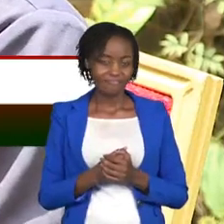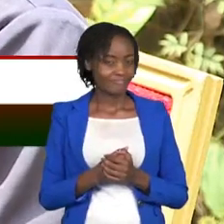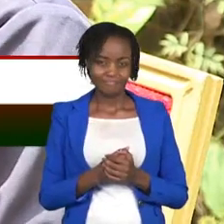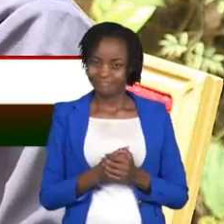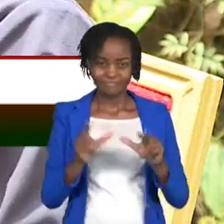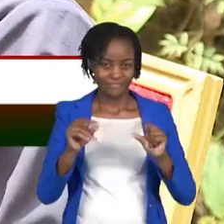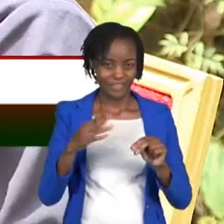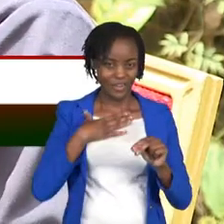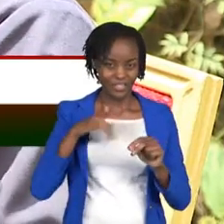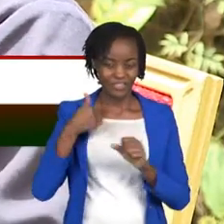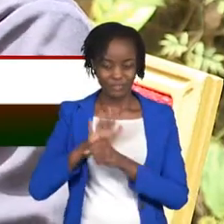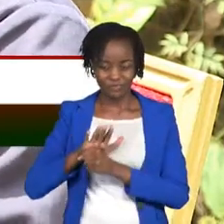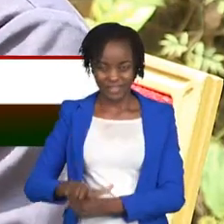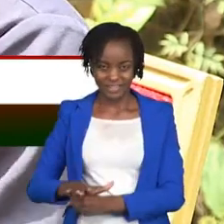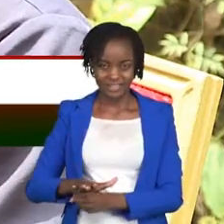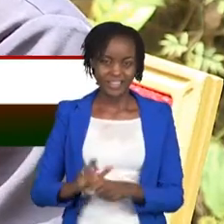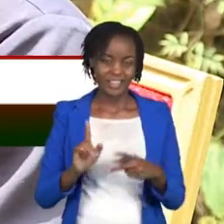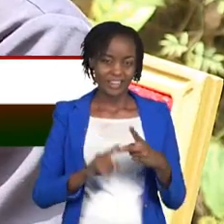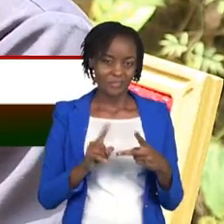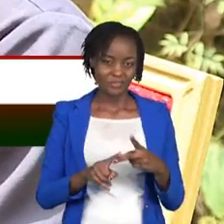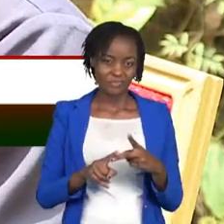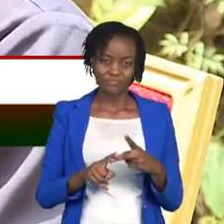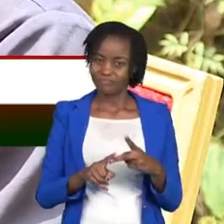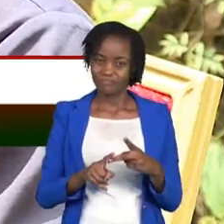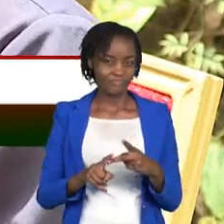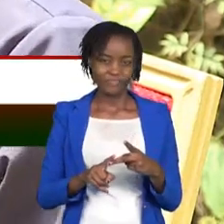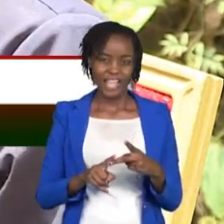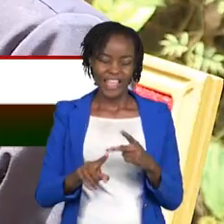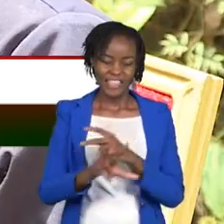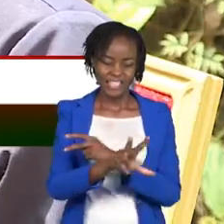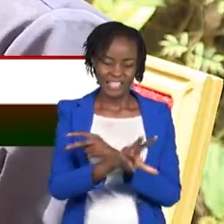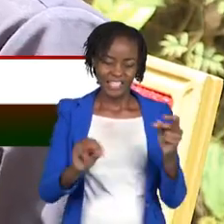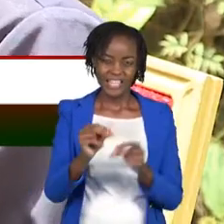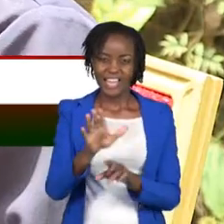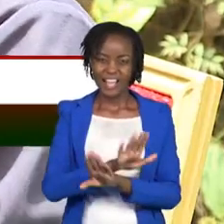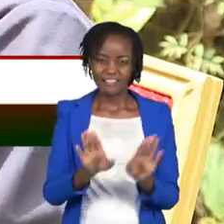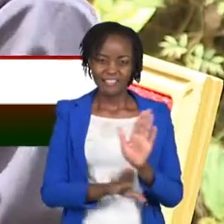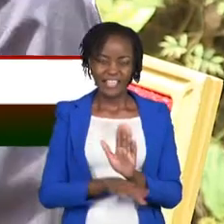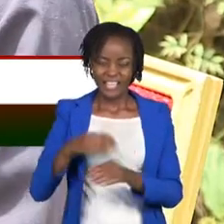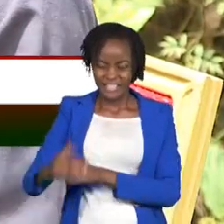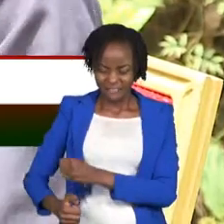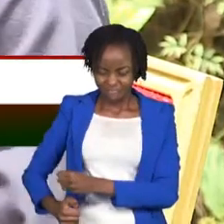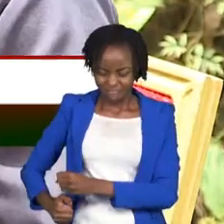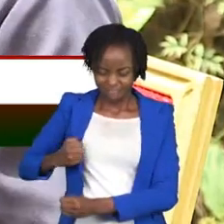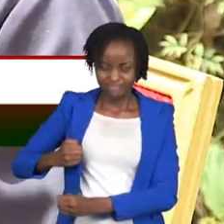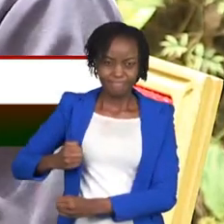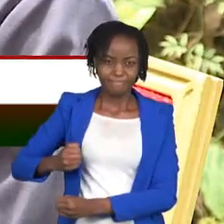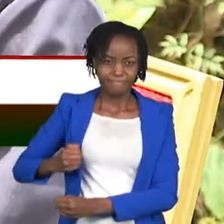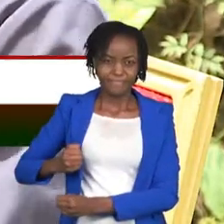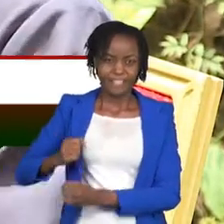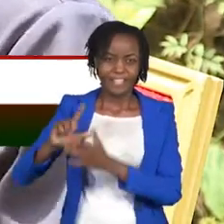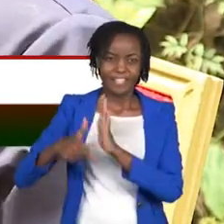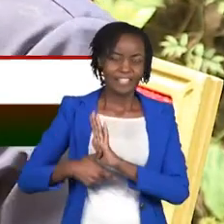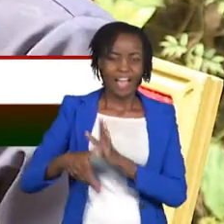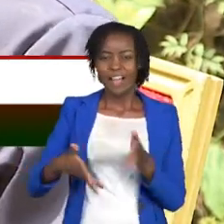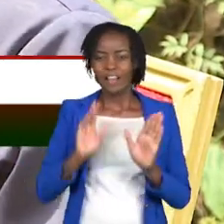abused. They took away everything that belonged to us and hoarded it to themselves and let us to suffer